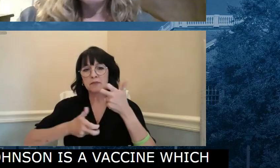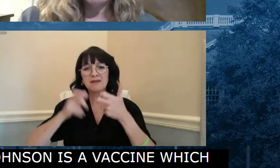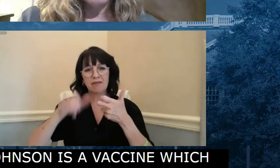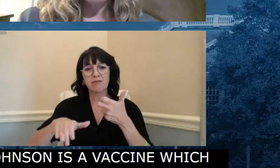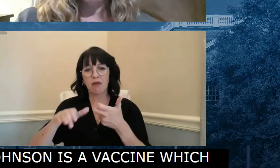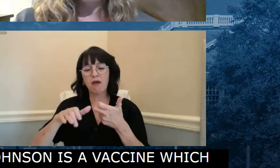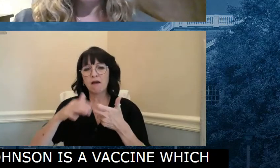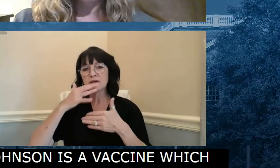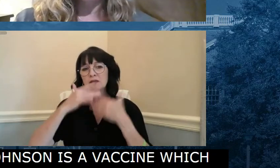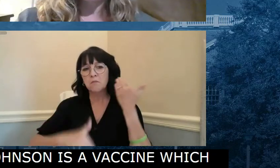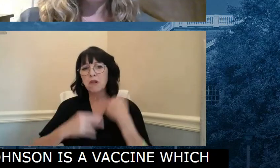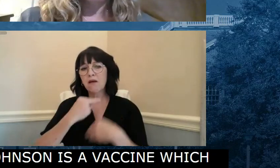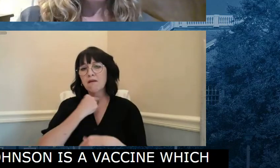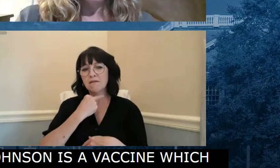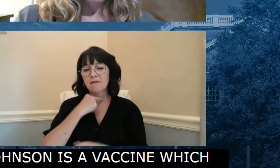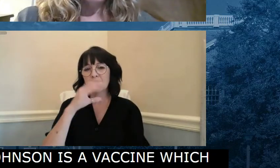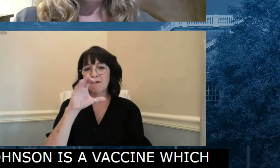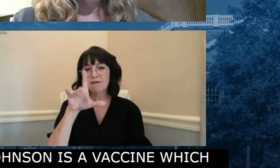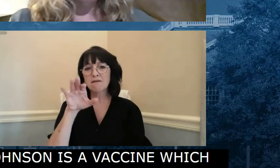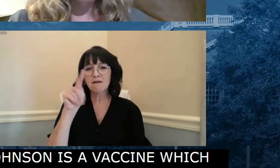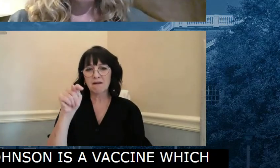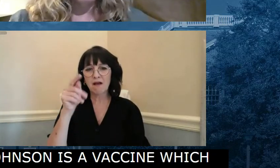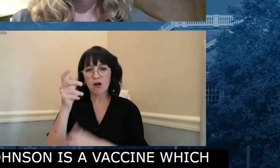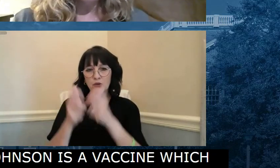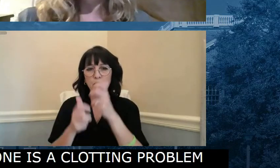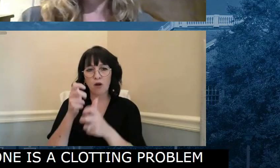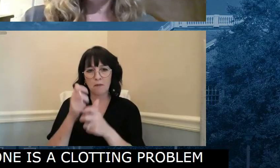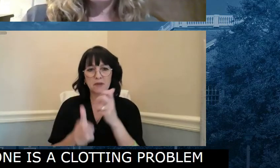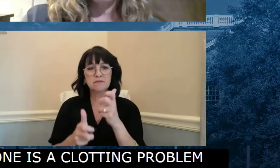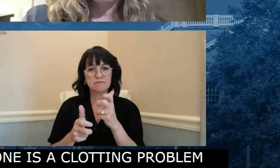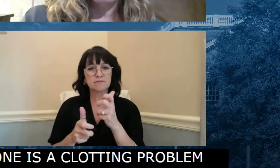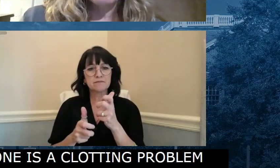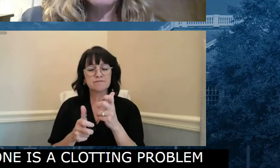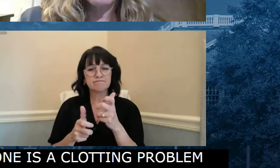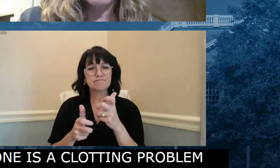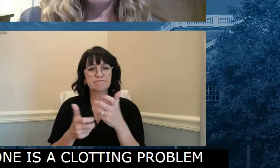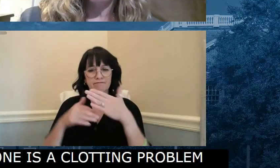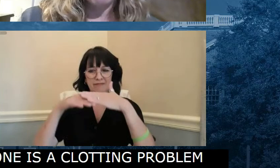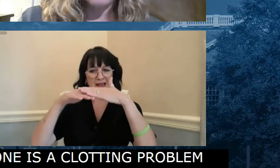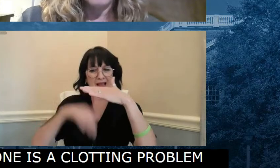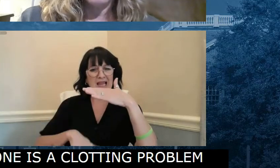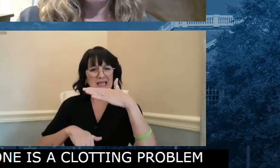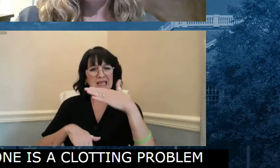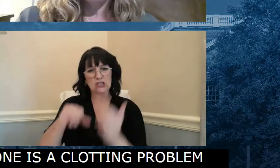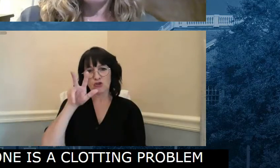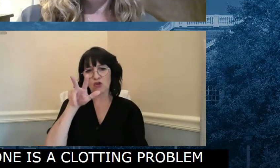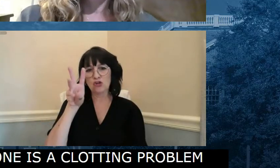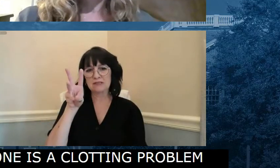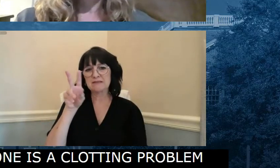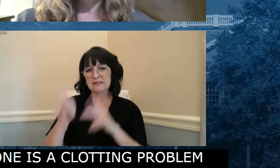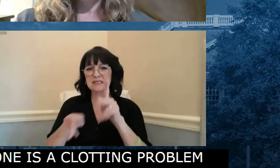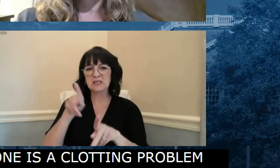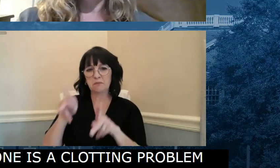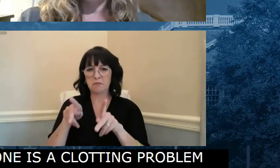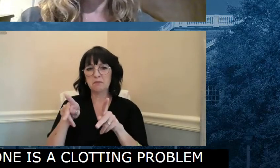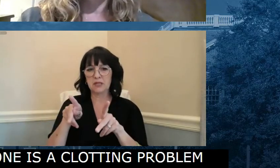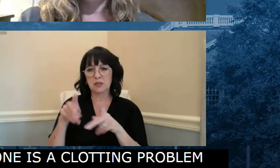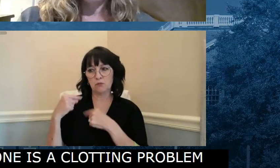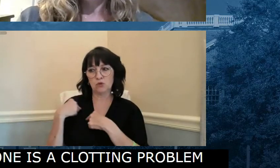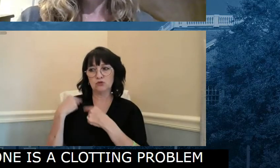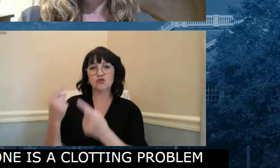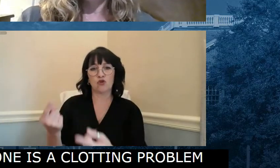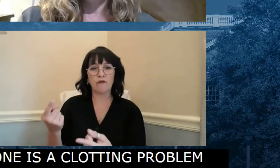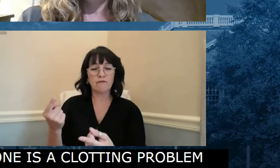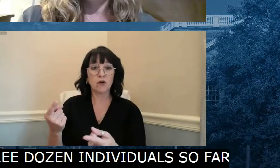clotting problem, which has been in less than 36 individuals so far, but as many will